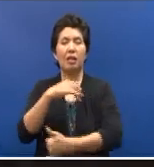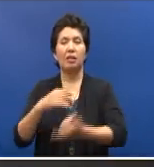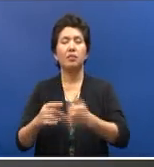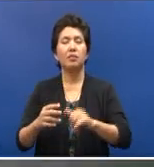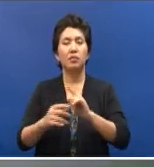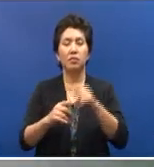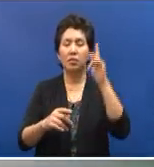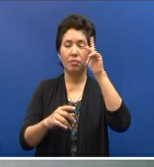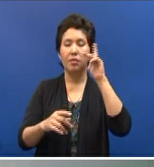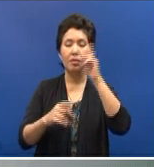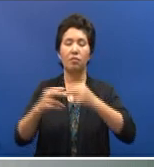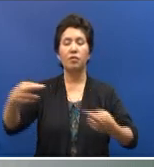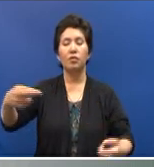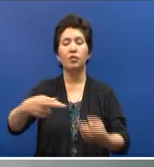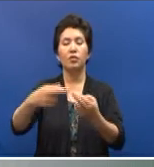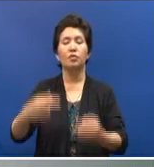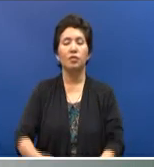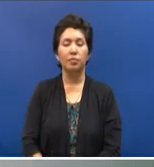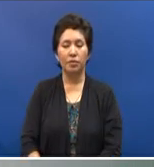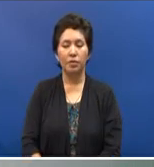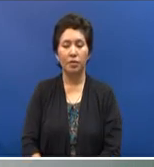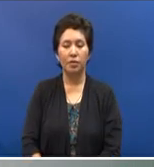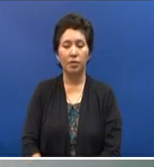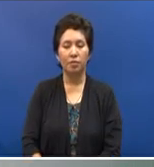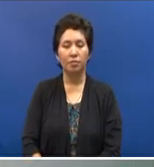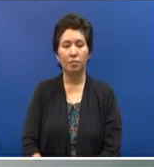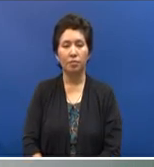a diplomatic relationship. Okay,